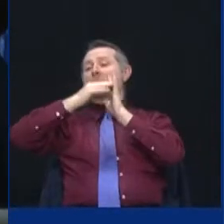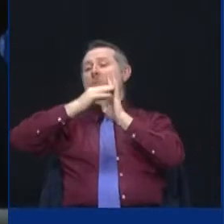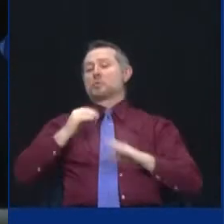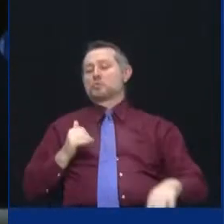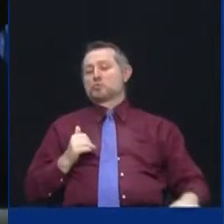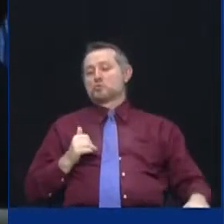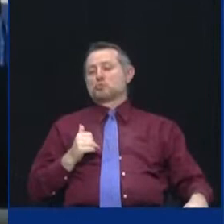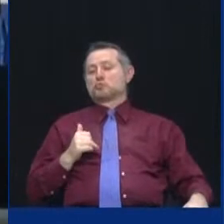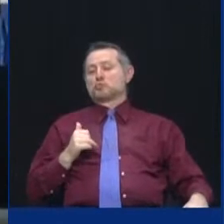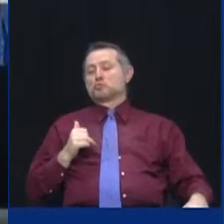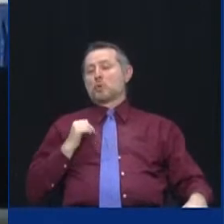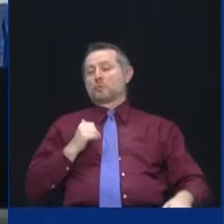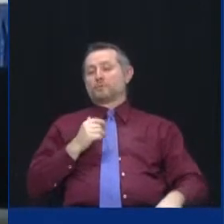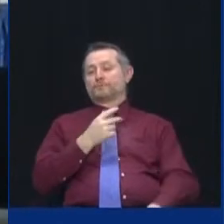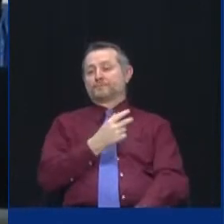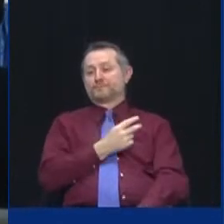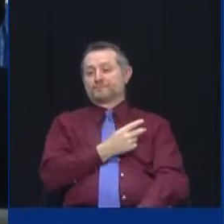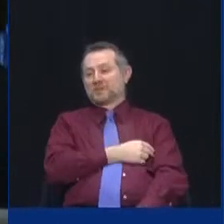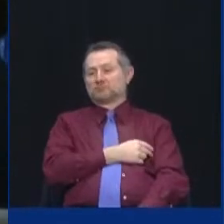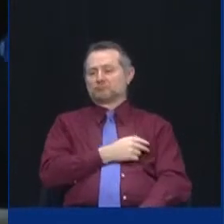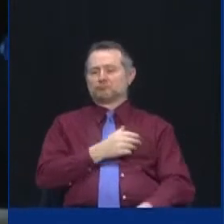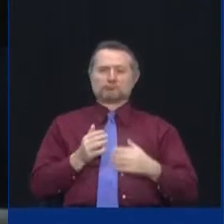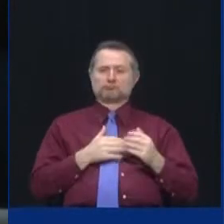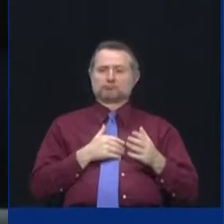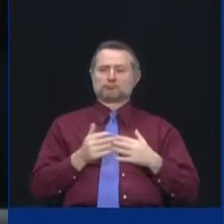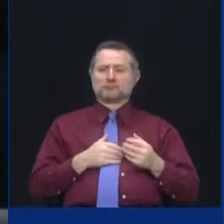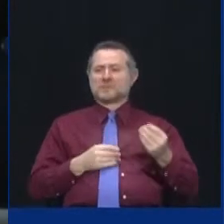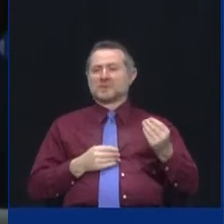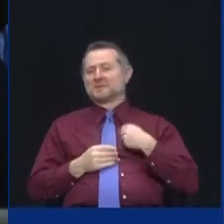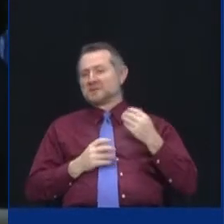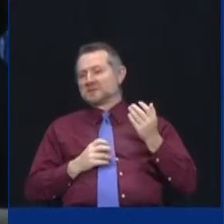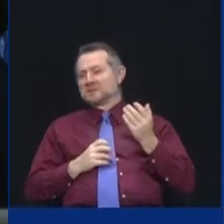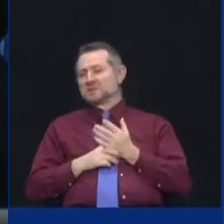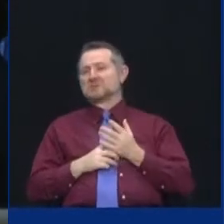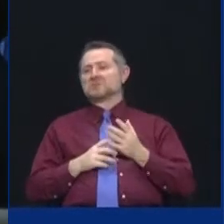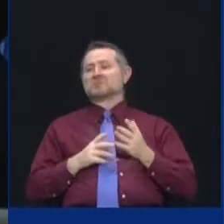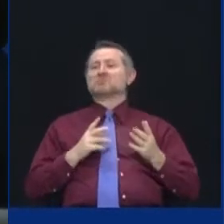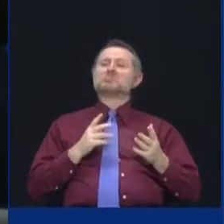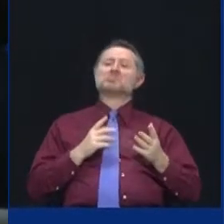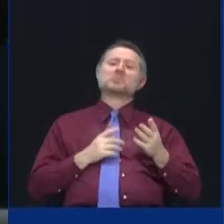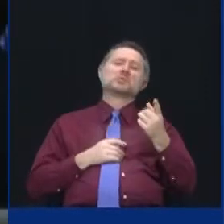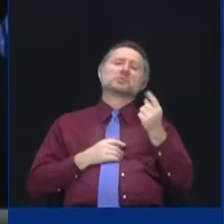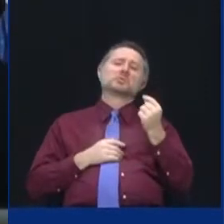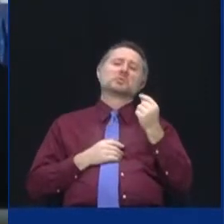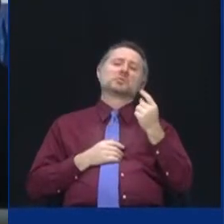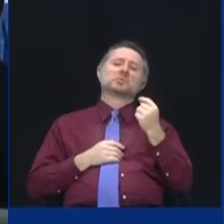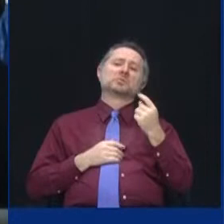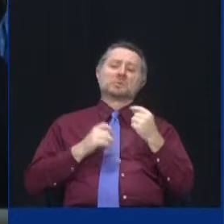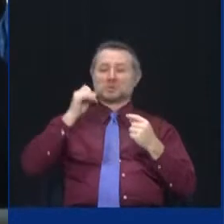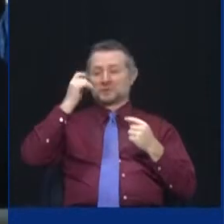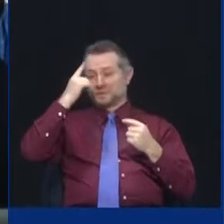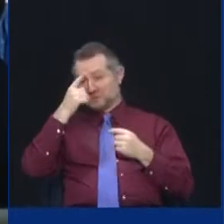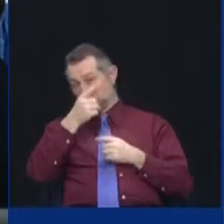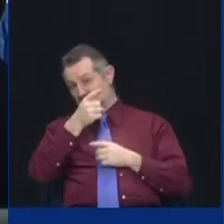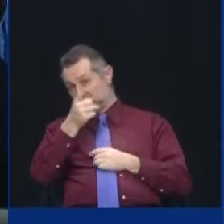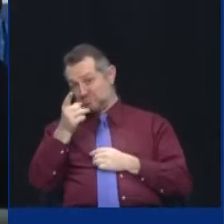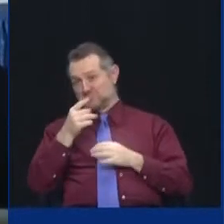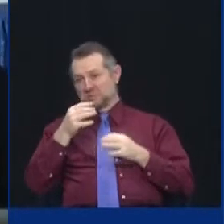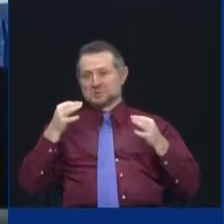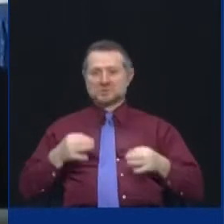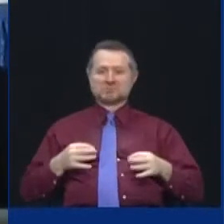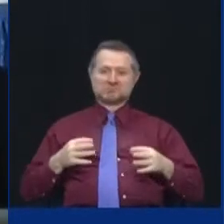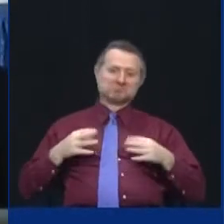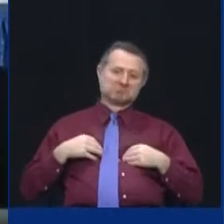the vaccine no matter what incentive you offer? Are you just resigned to the fact that there's a certain population that won't